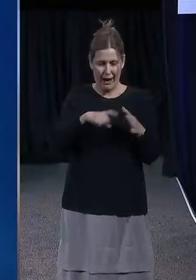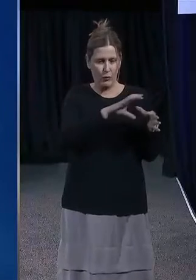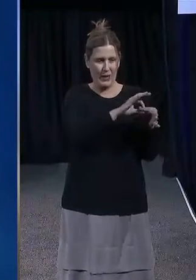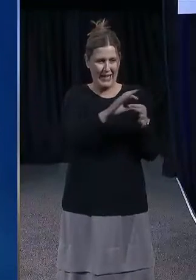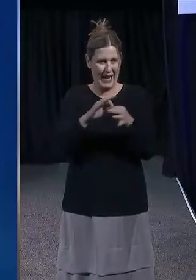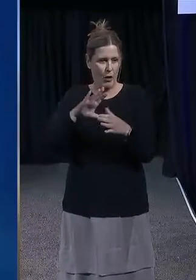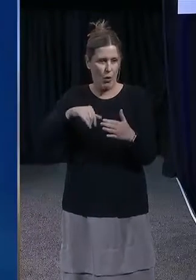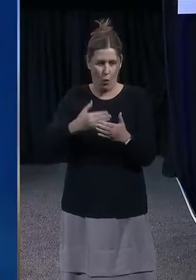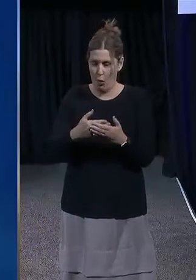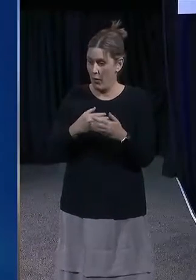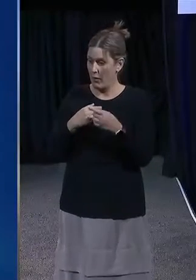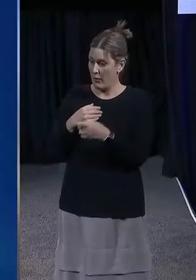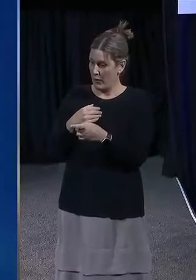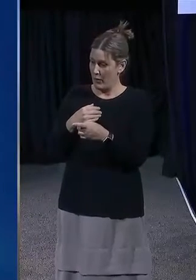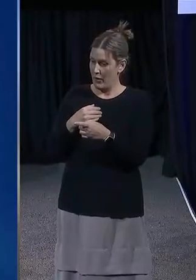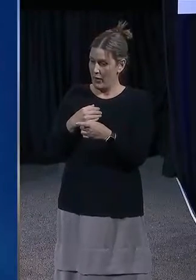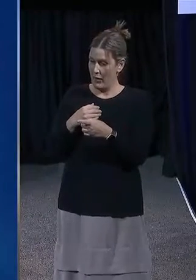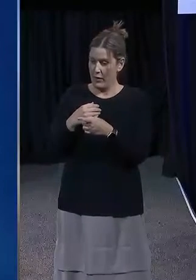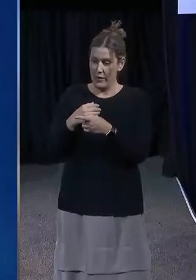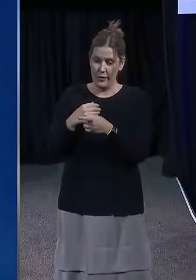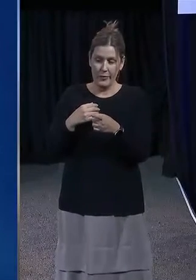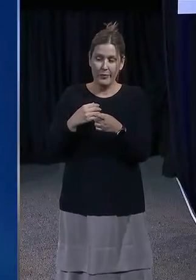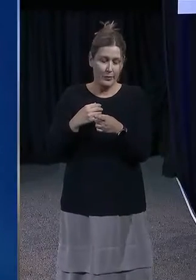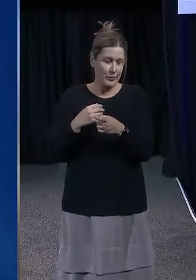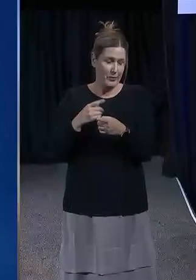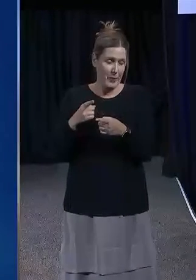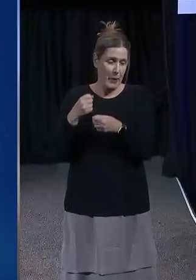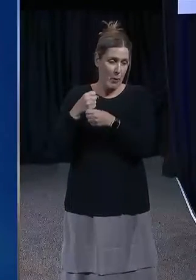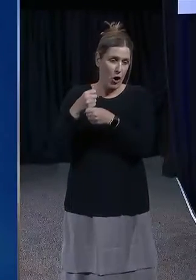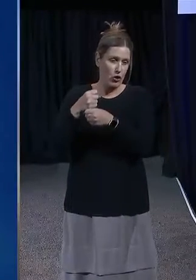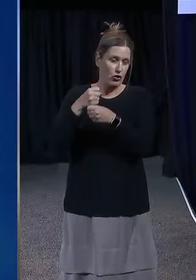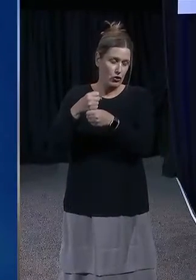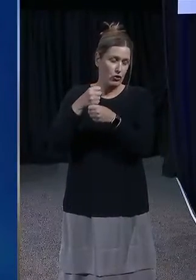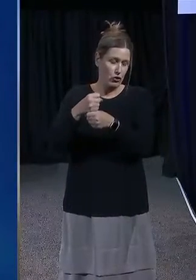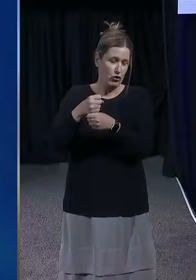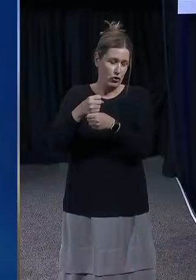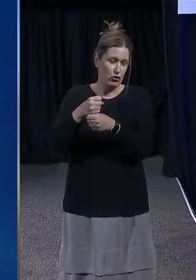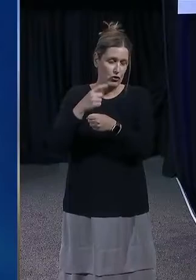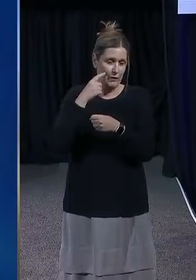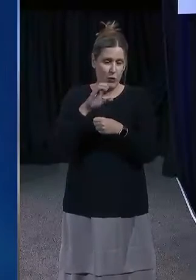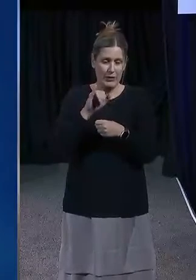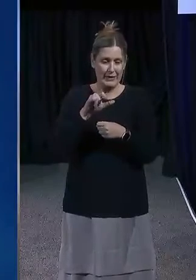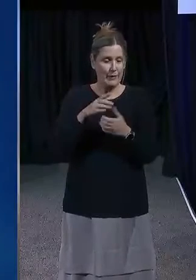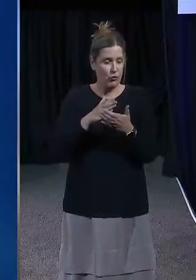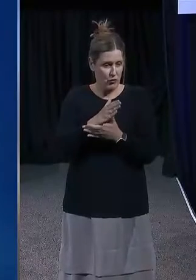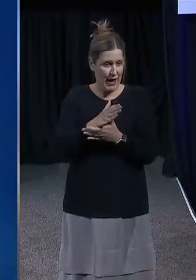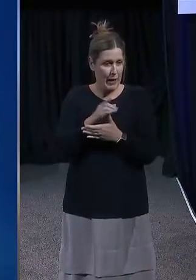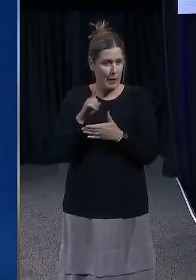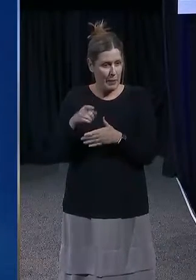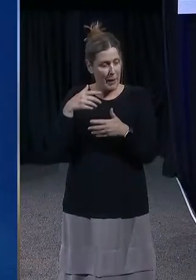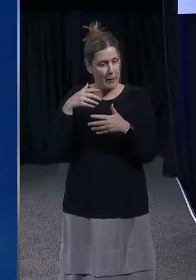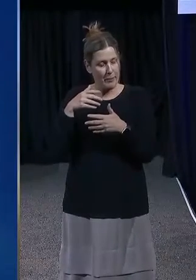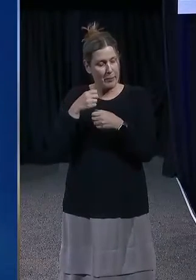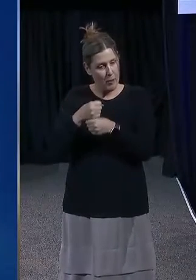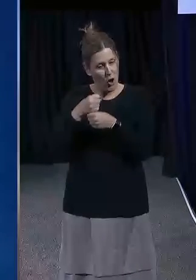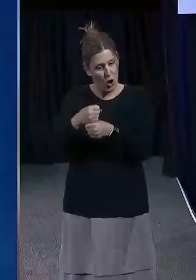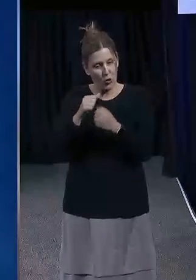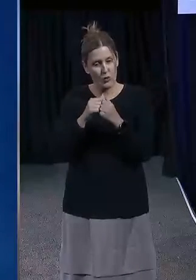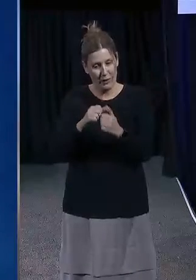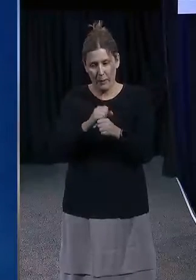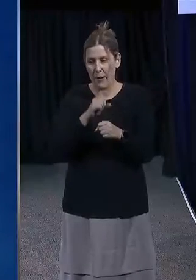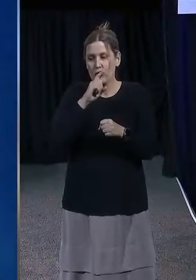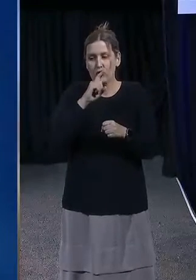that marched, that put their lives on the line to make sure that there was a Civil Rights Act